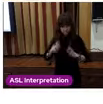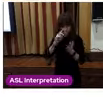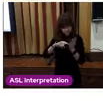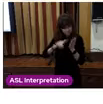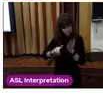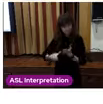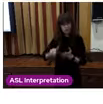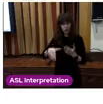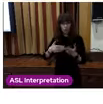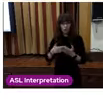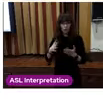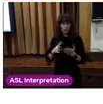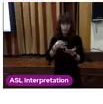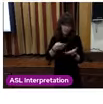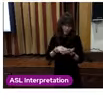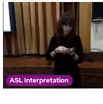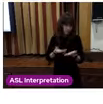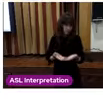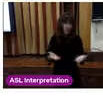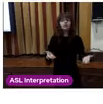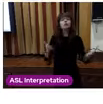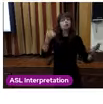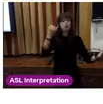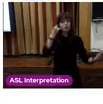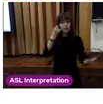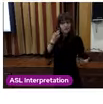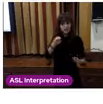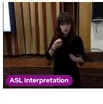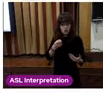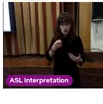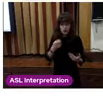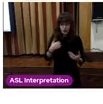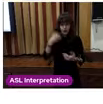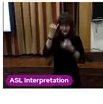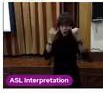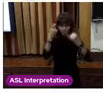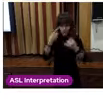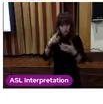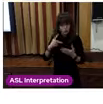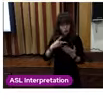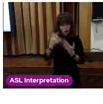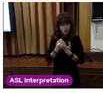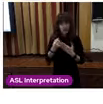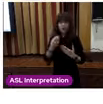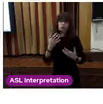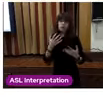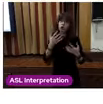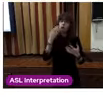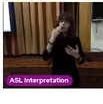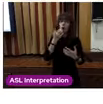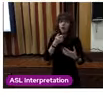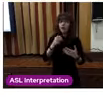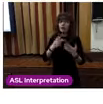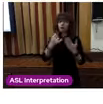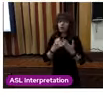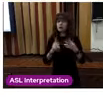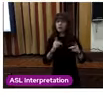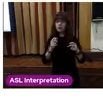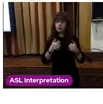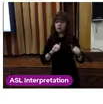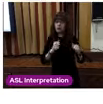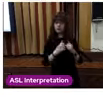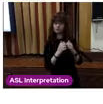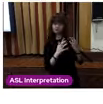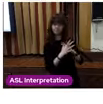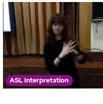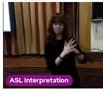you if you have an idea for a project, if you know a project that people are trying to work on, making sure that we're able to